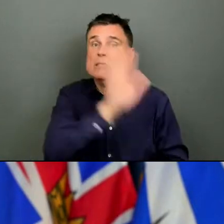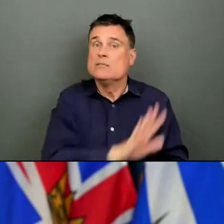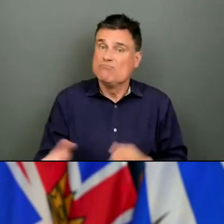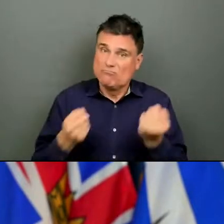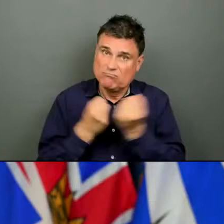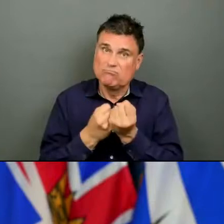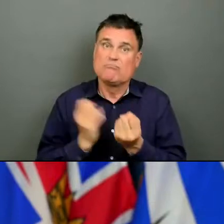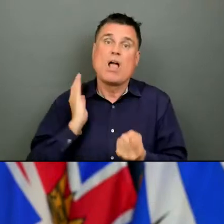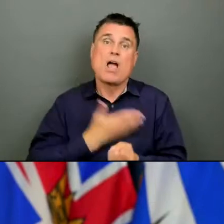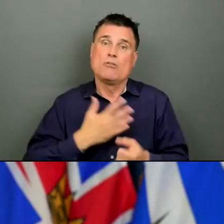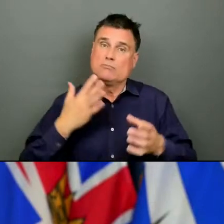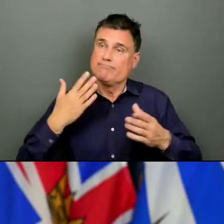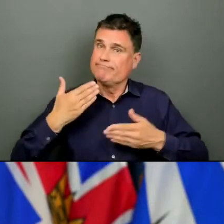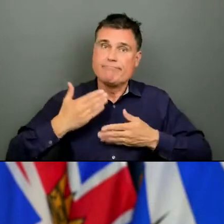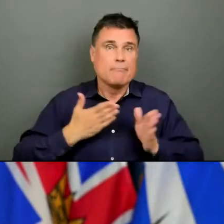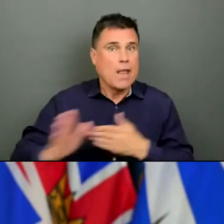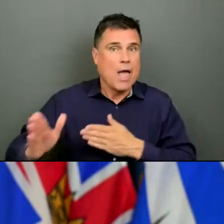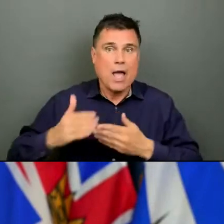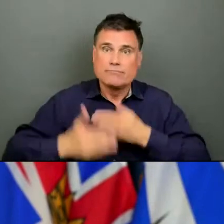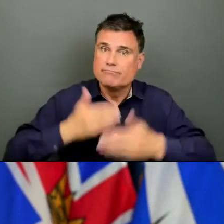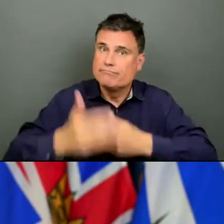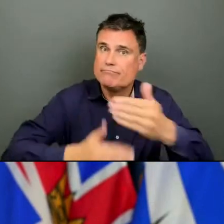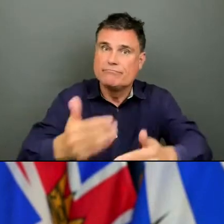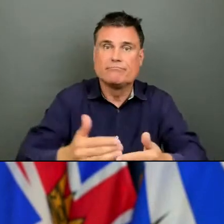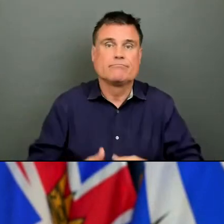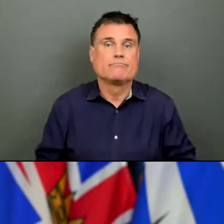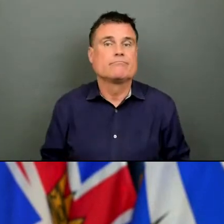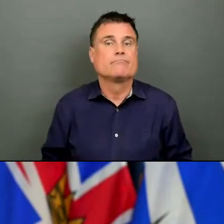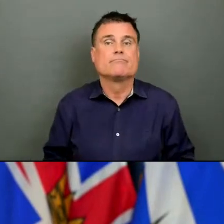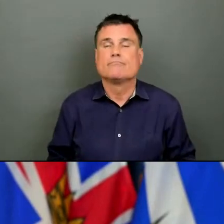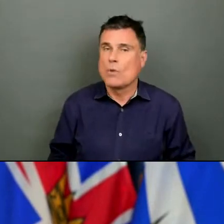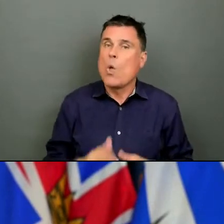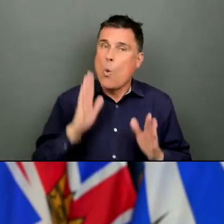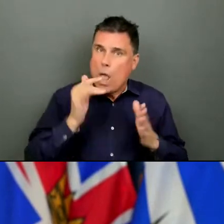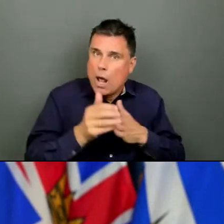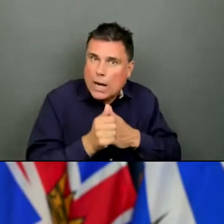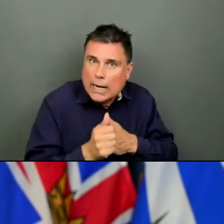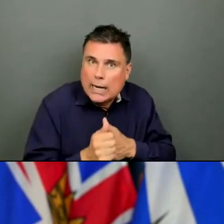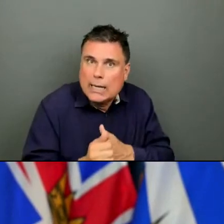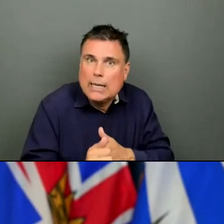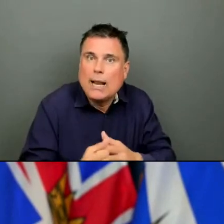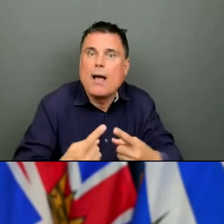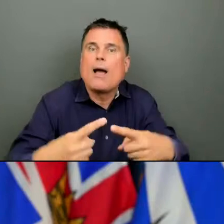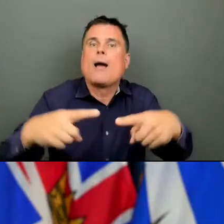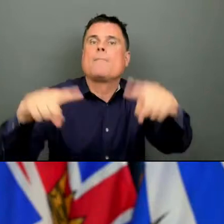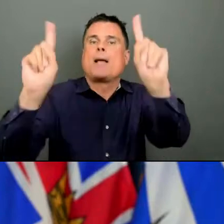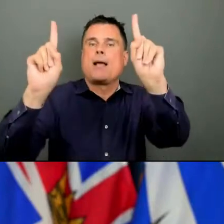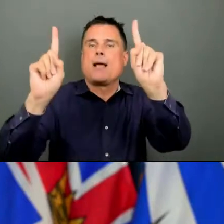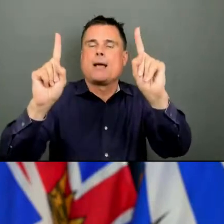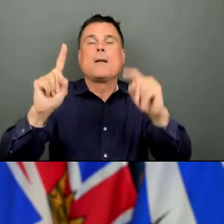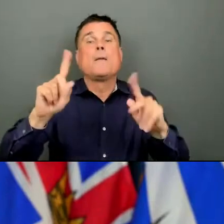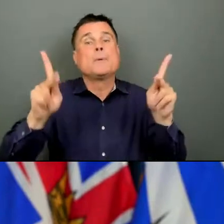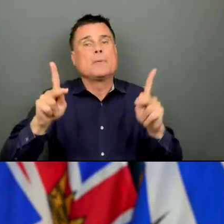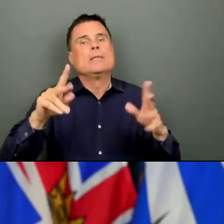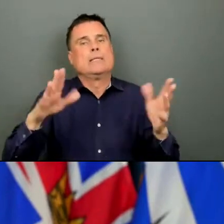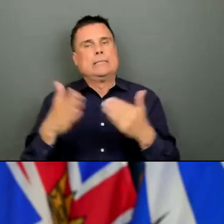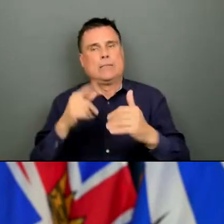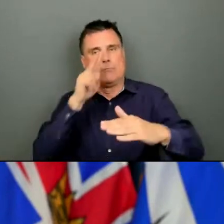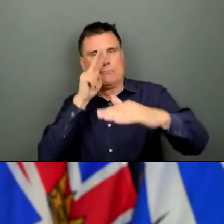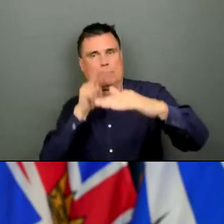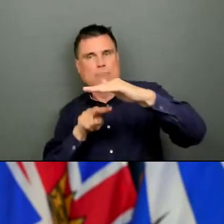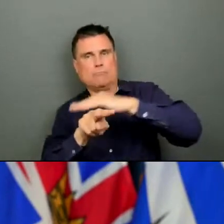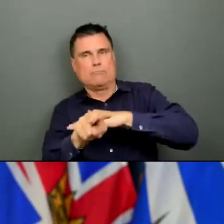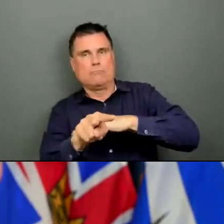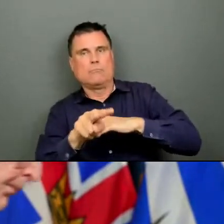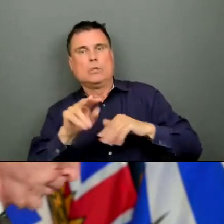that, and are themselves and their communities leading on that. And so the people will know what to expect, and we'll move forward over the next